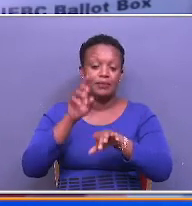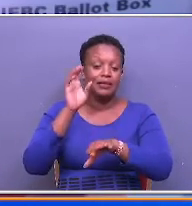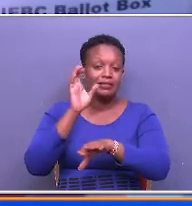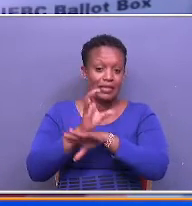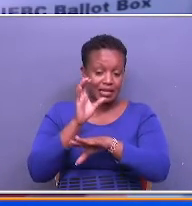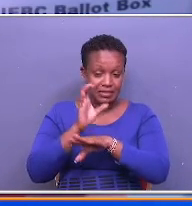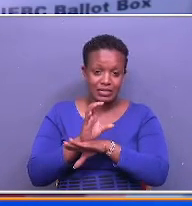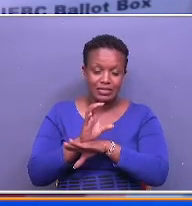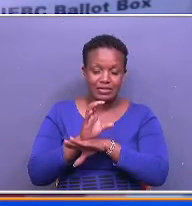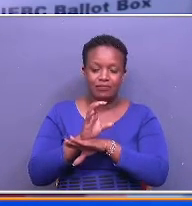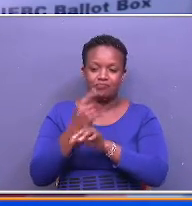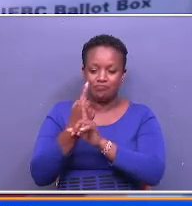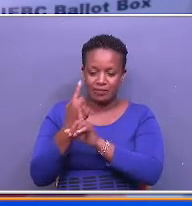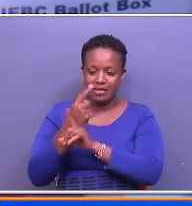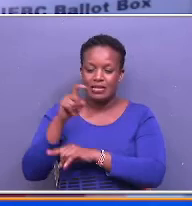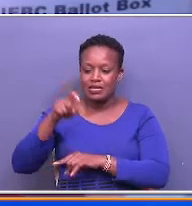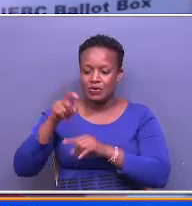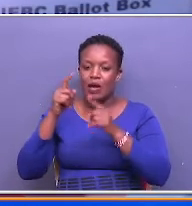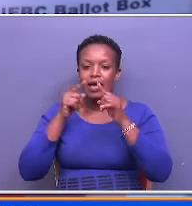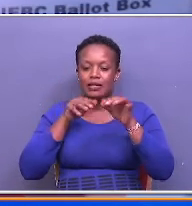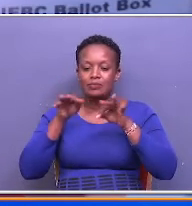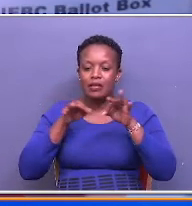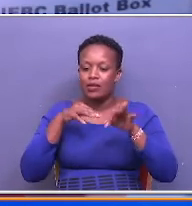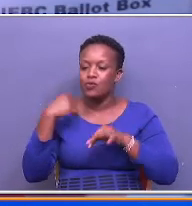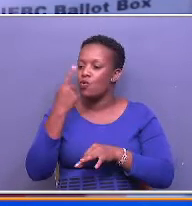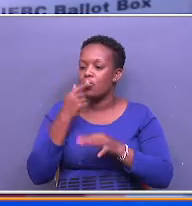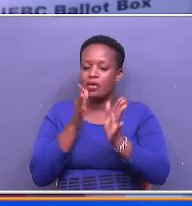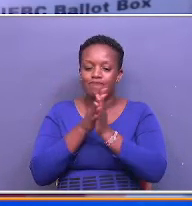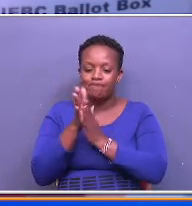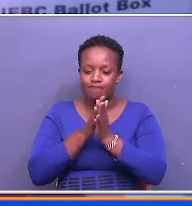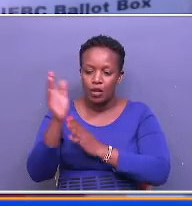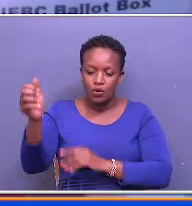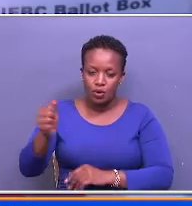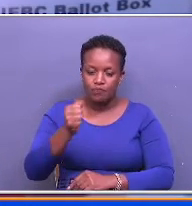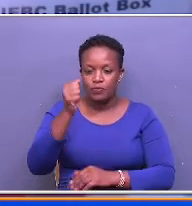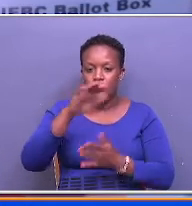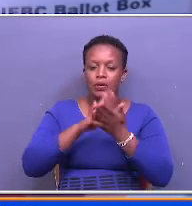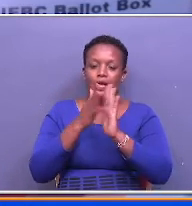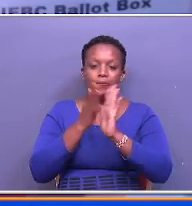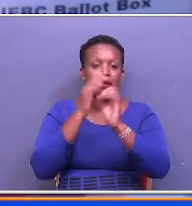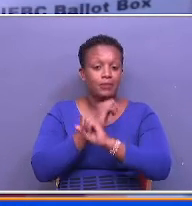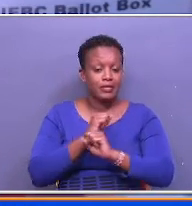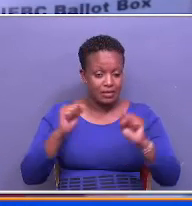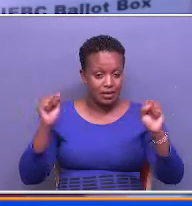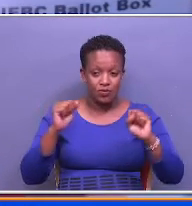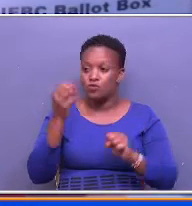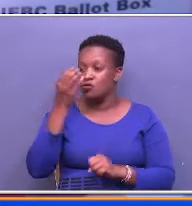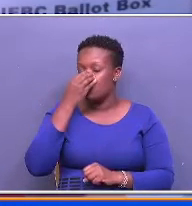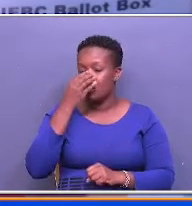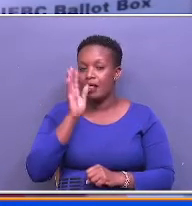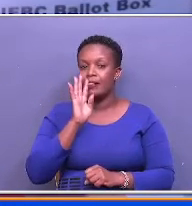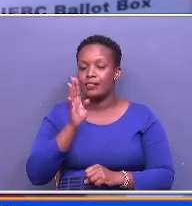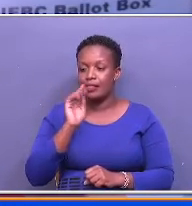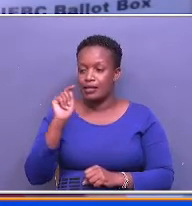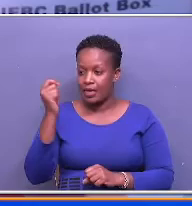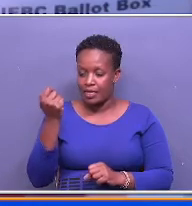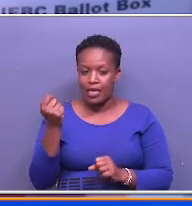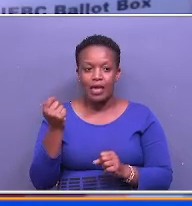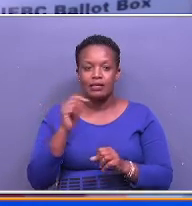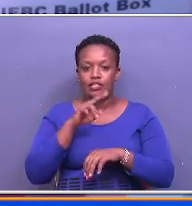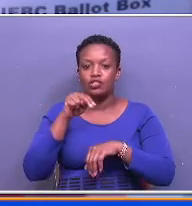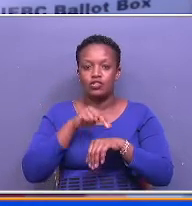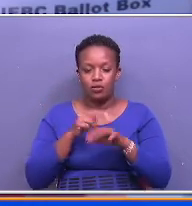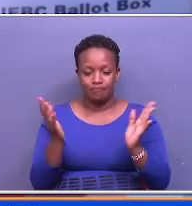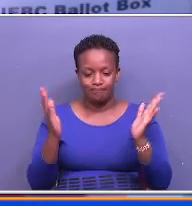ahead of the much-anticipated polls. Ruto spoke when he attended the Evangelical Alliance of Kenya National Convention at the Nairobi